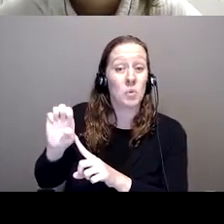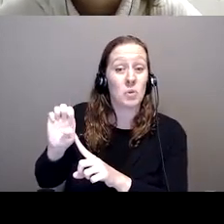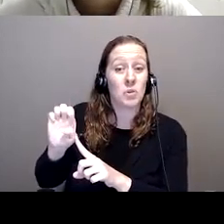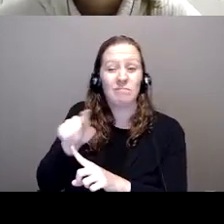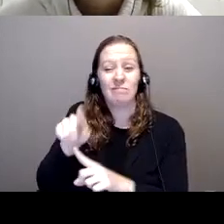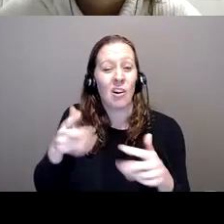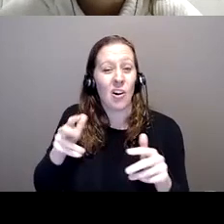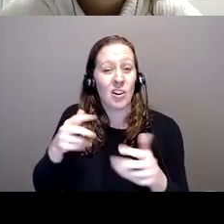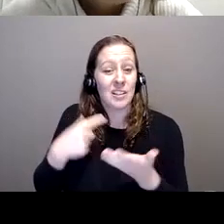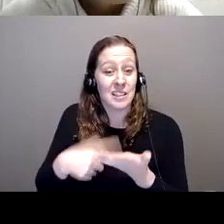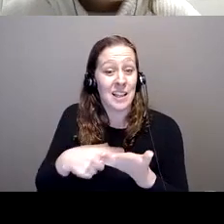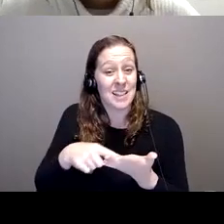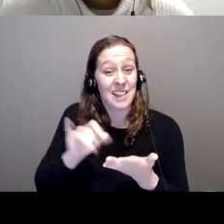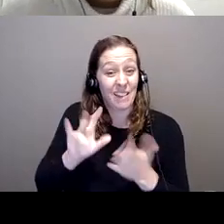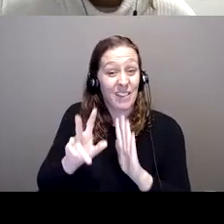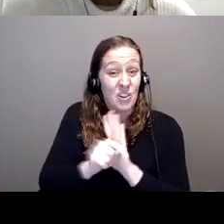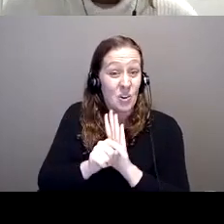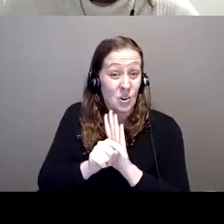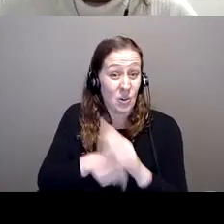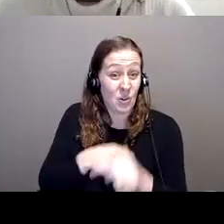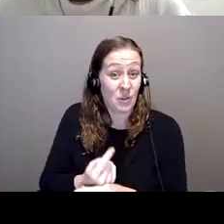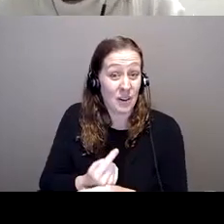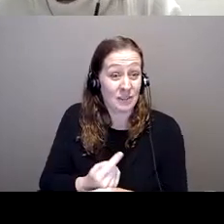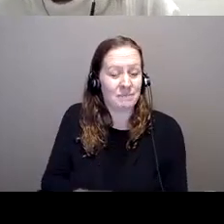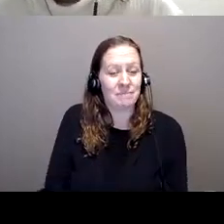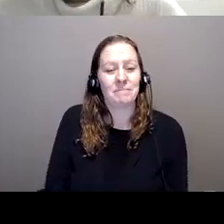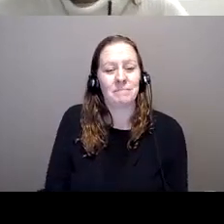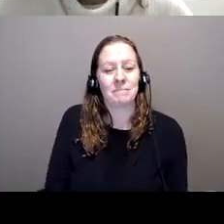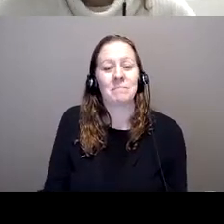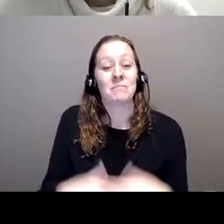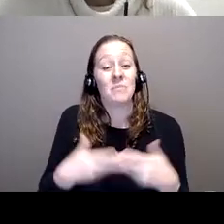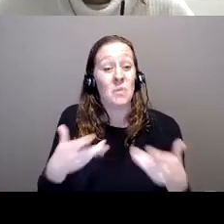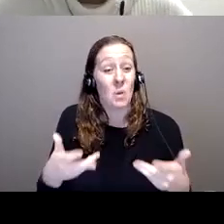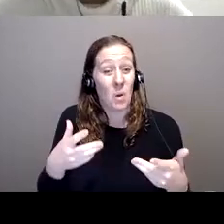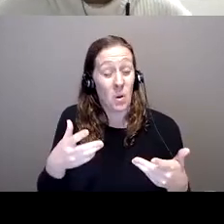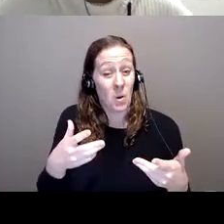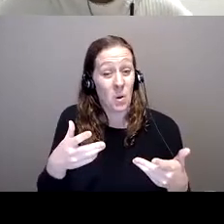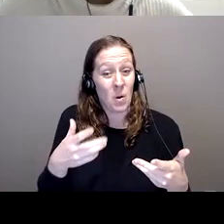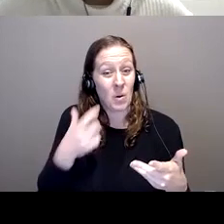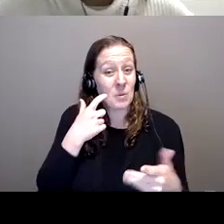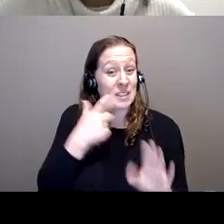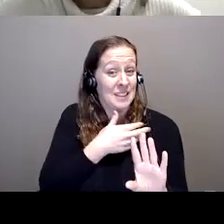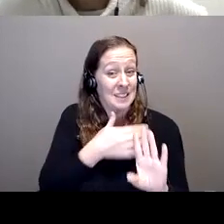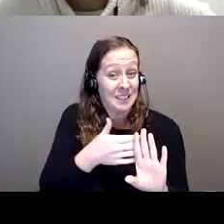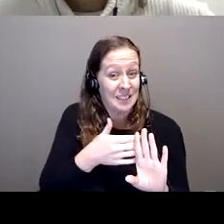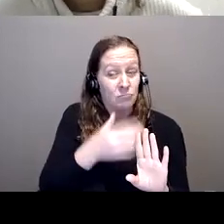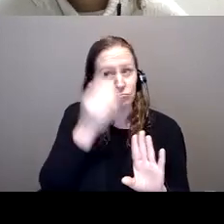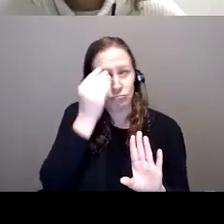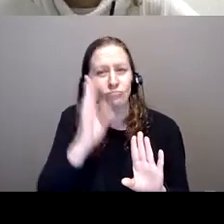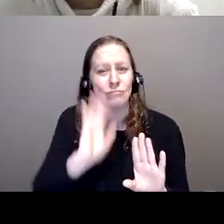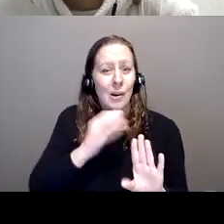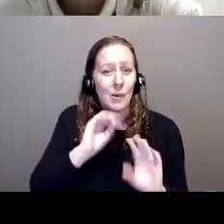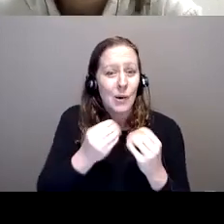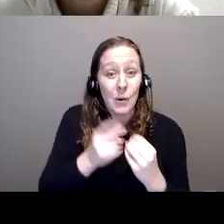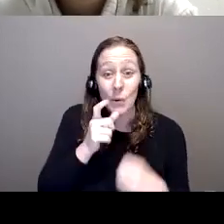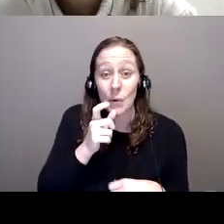about with that video. So with that, I hope you've gotten a sense of who our organization is, what